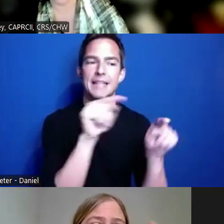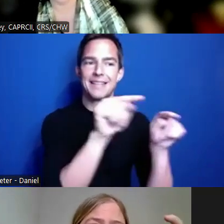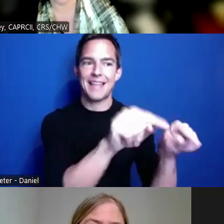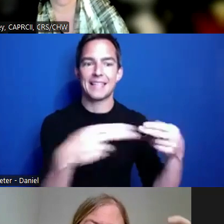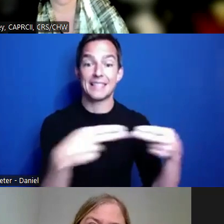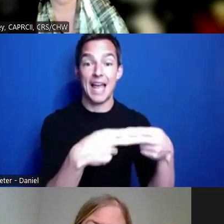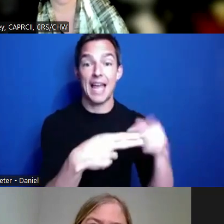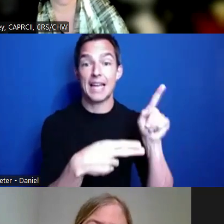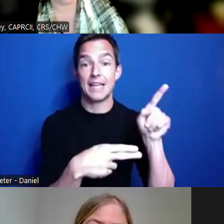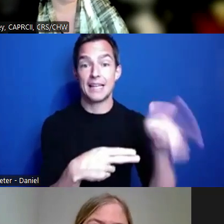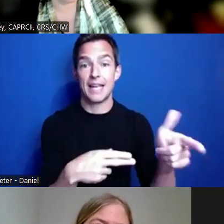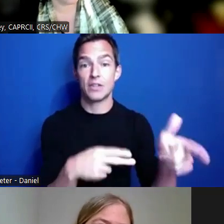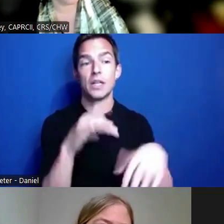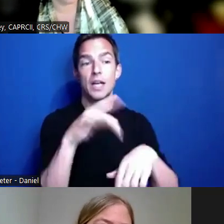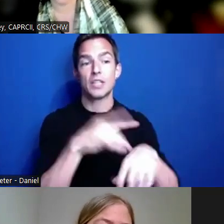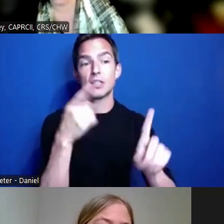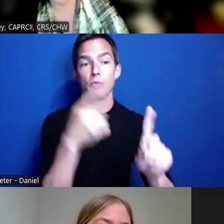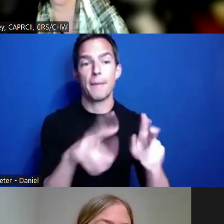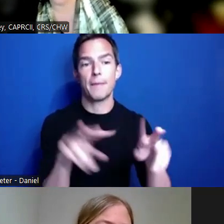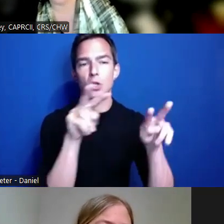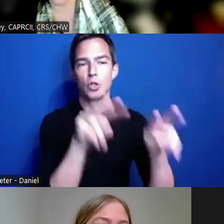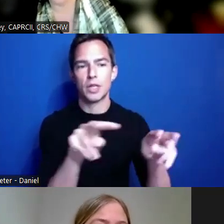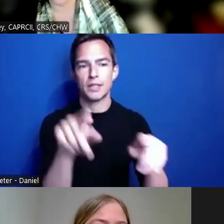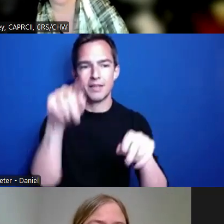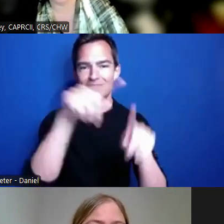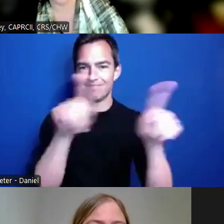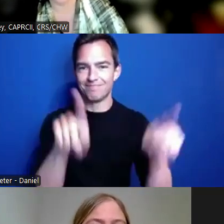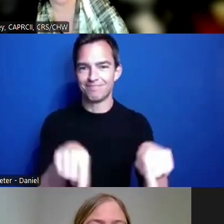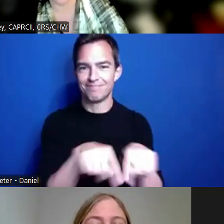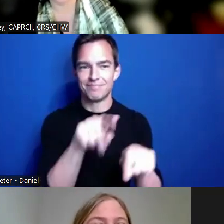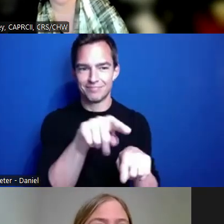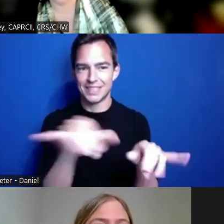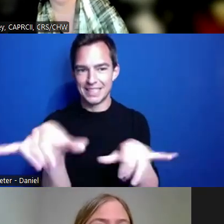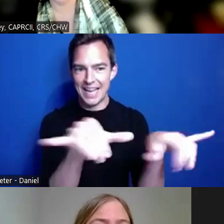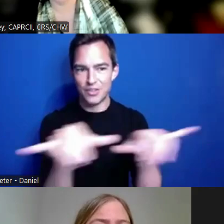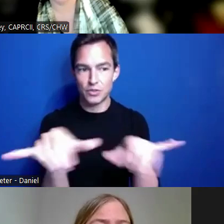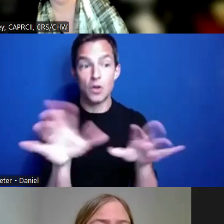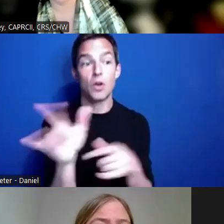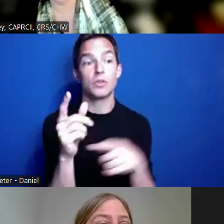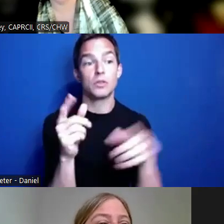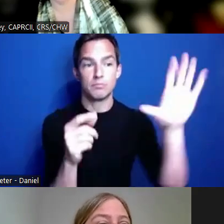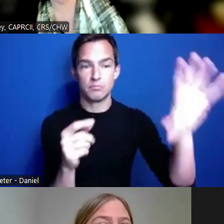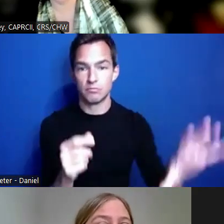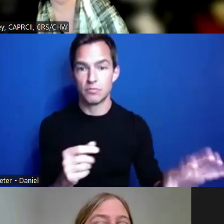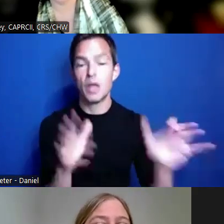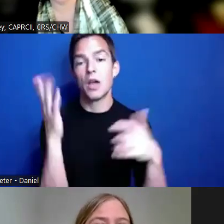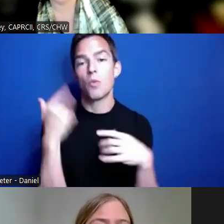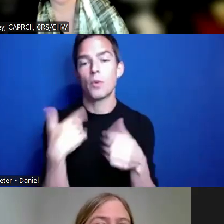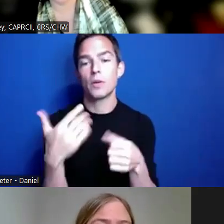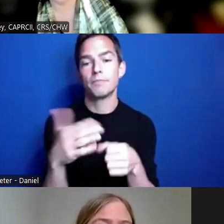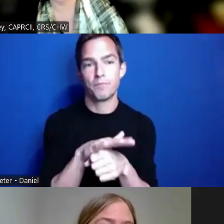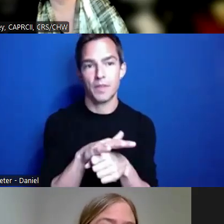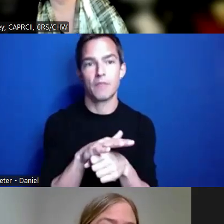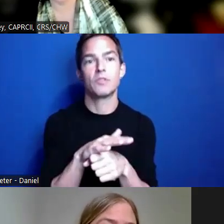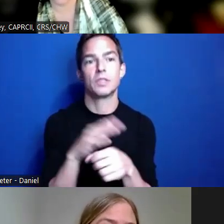to as a touch point for folks to look at the standards. We have also received one question already about why recovery was the lowest, but we'll get to that in